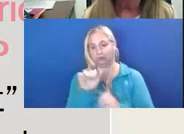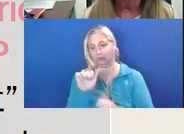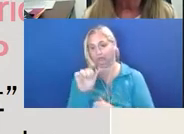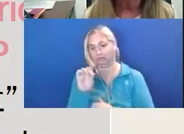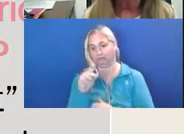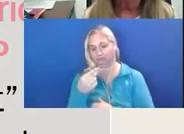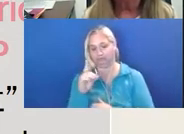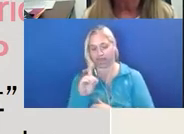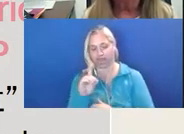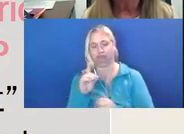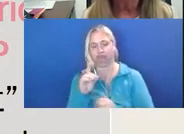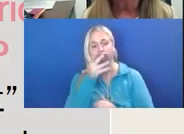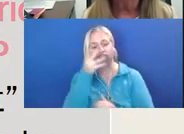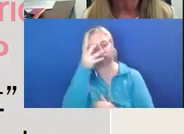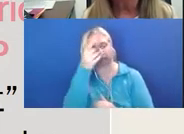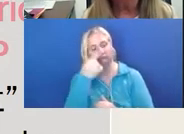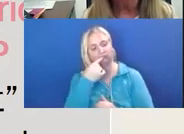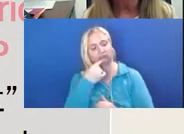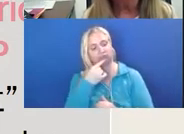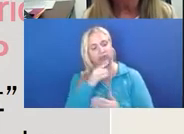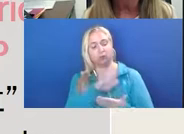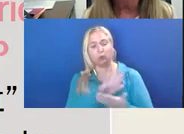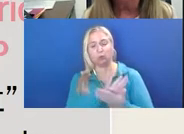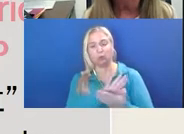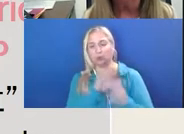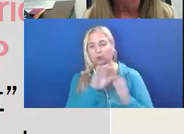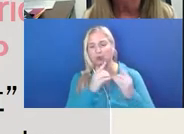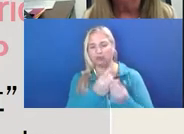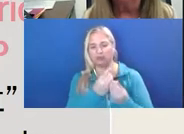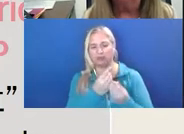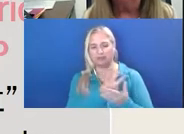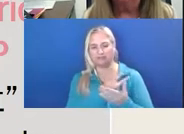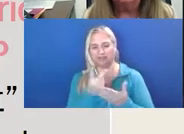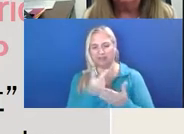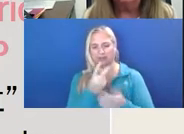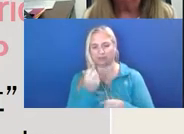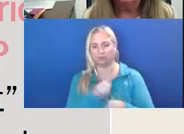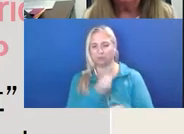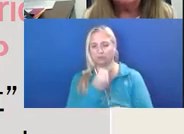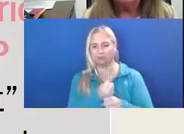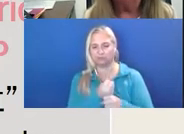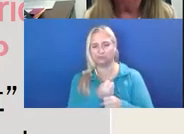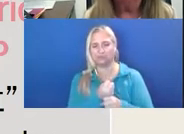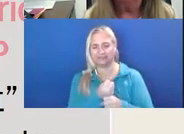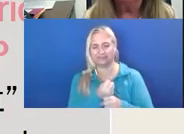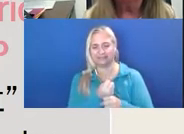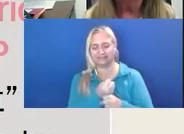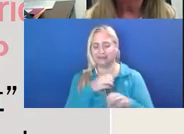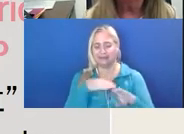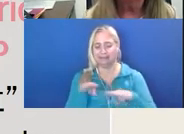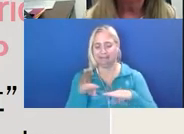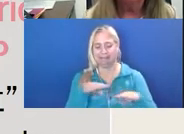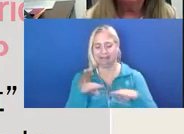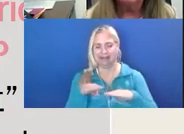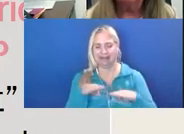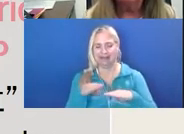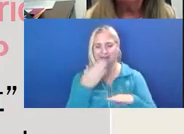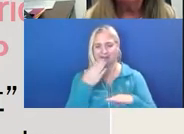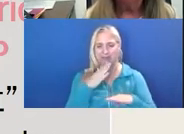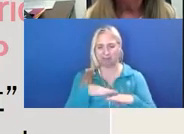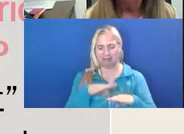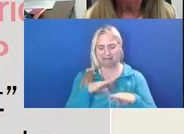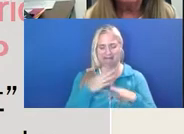saying that the school district failed for over a 2-year period to conduct that behavior analysis and the